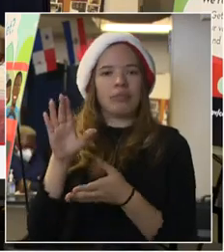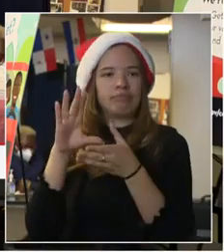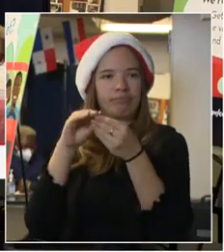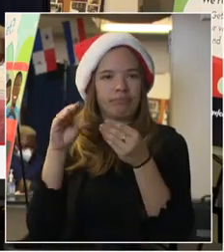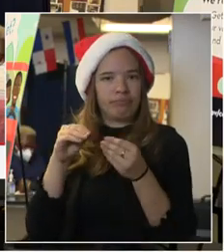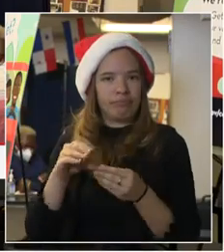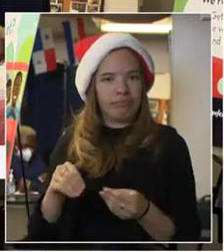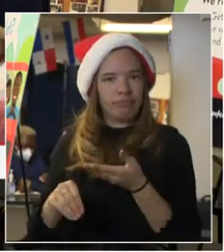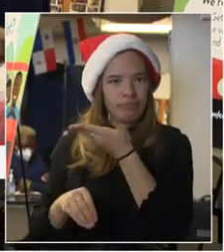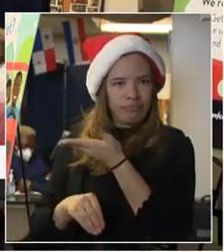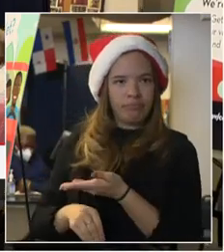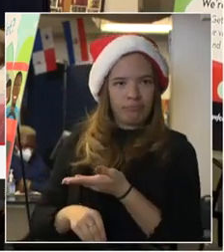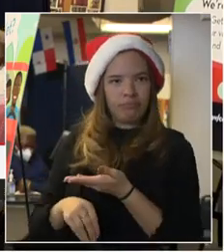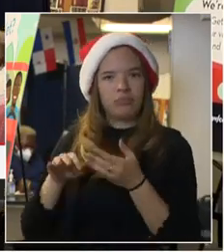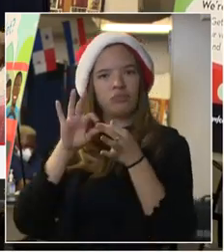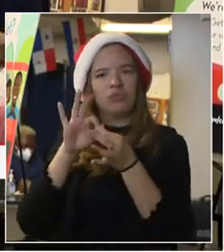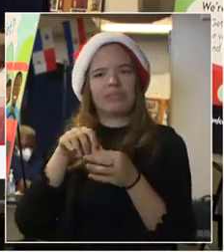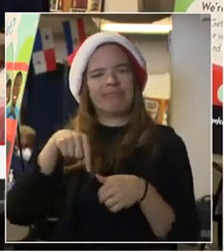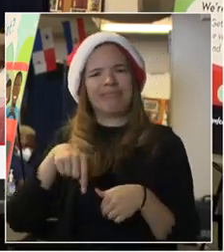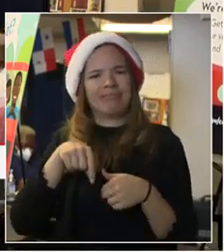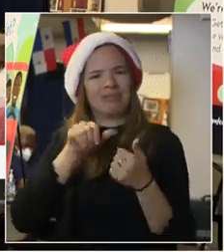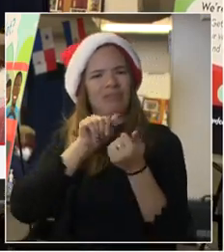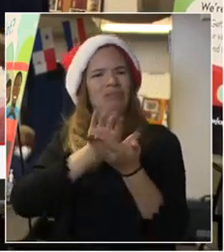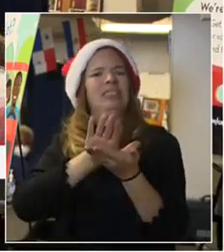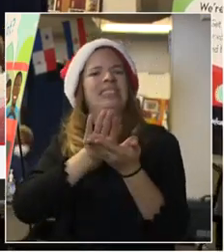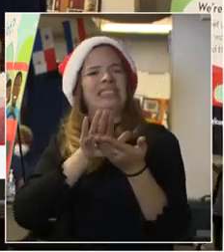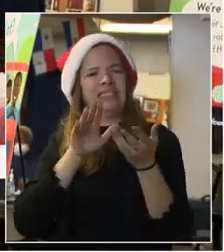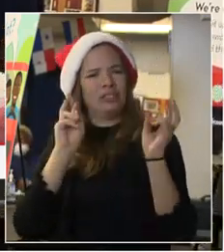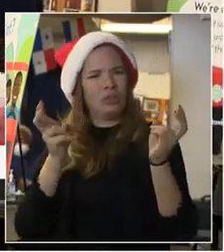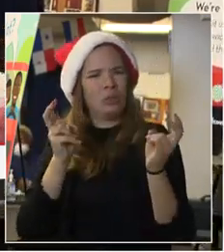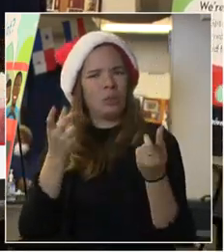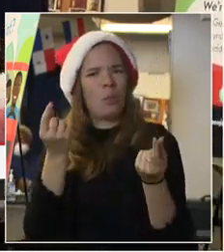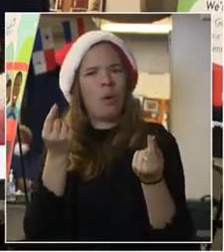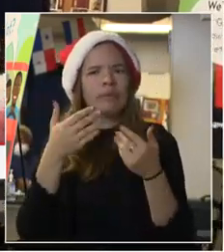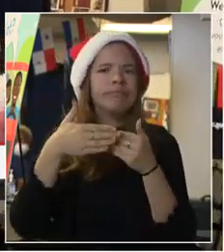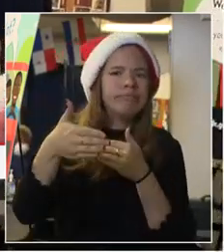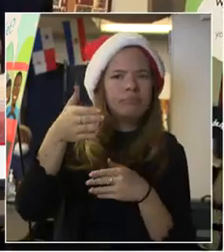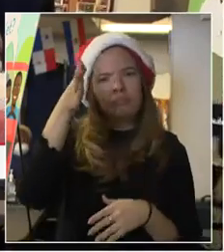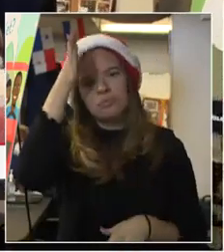about the challenges that we face and how we're moving forward. Thank you, Doctor. Thank you.